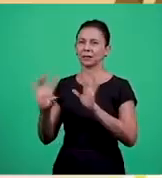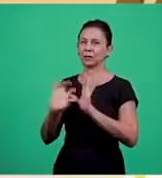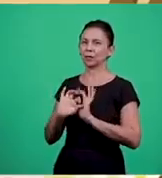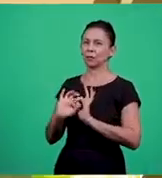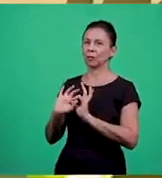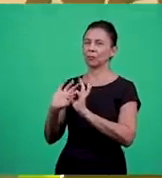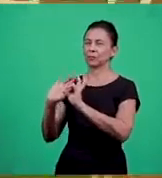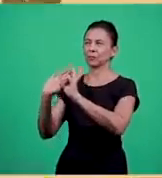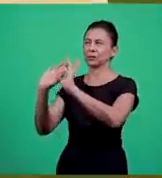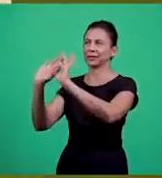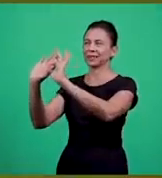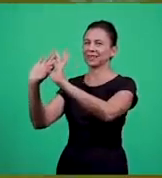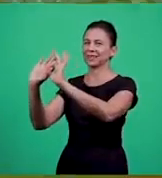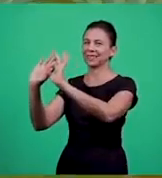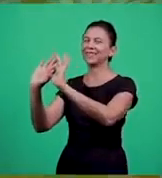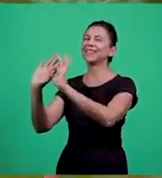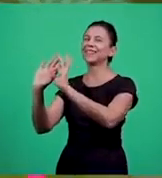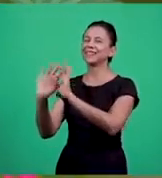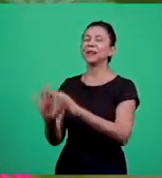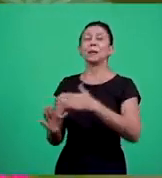give me peace and fellowship.